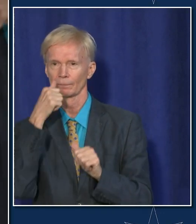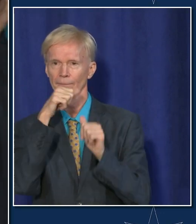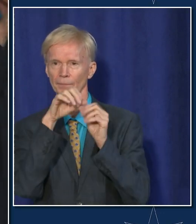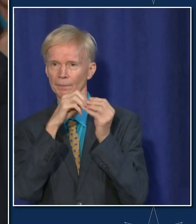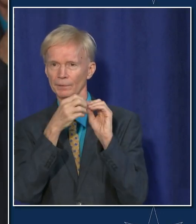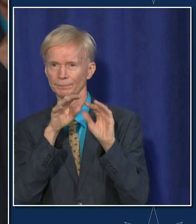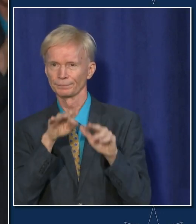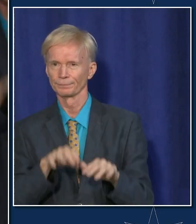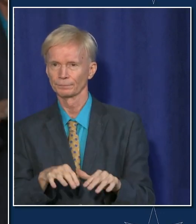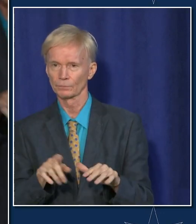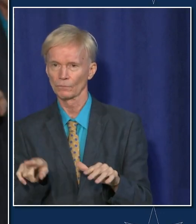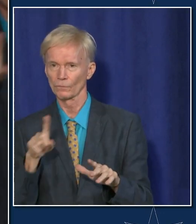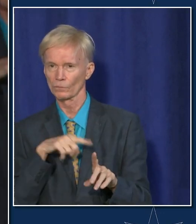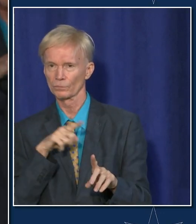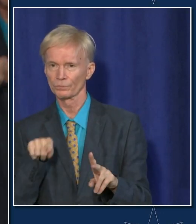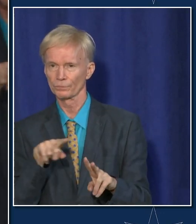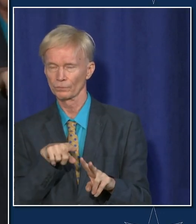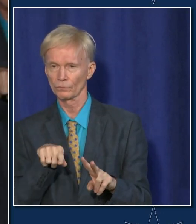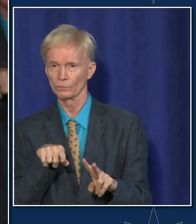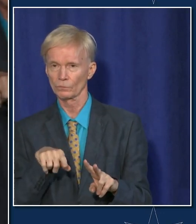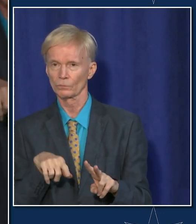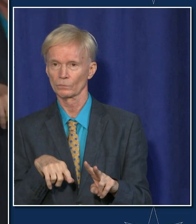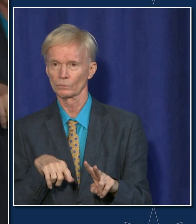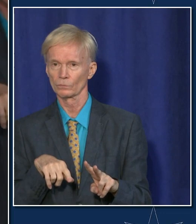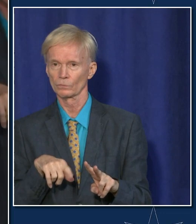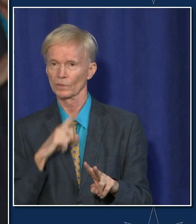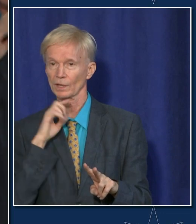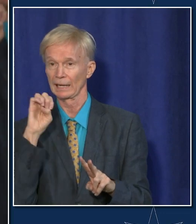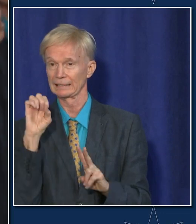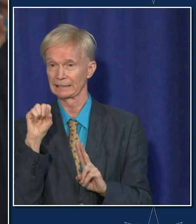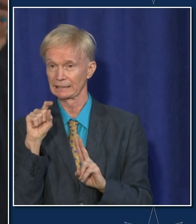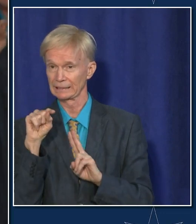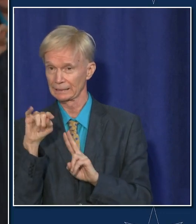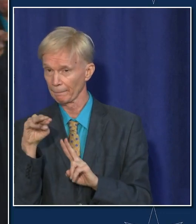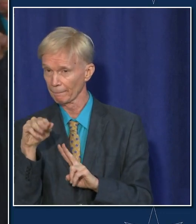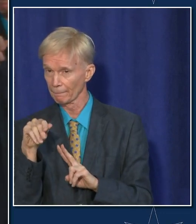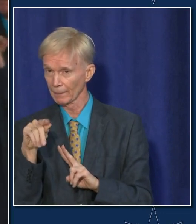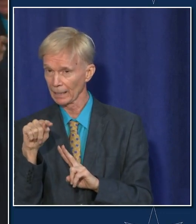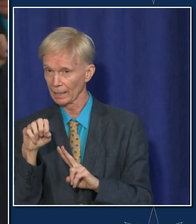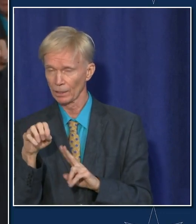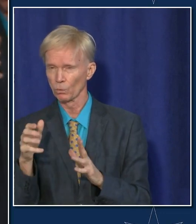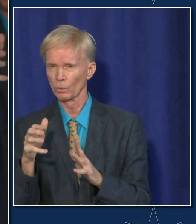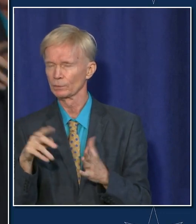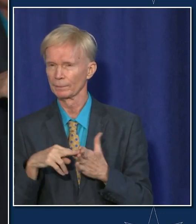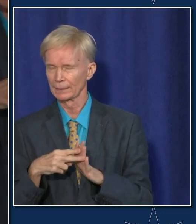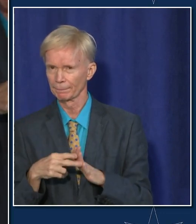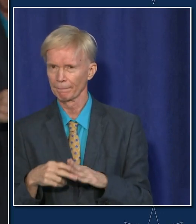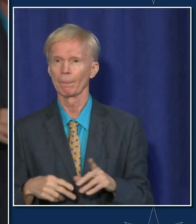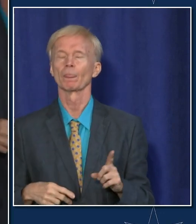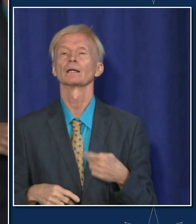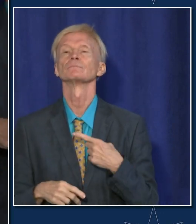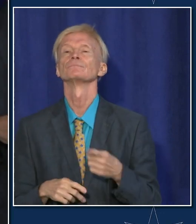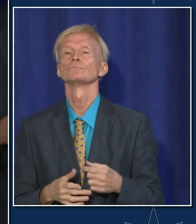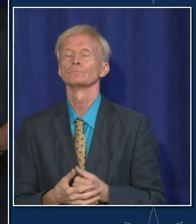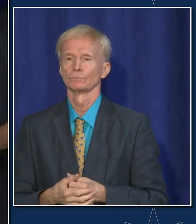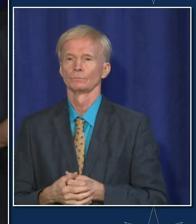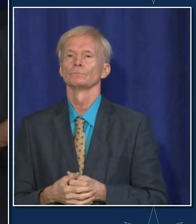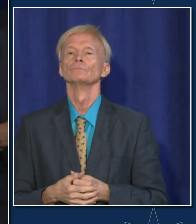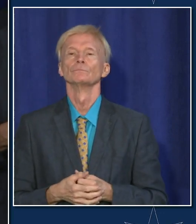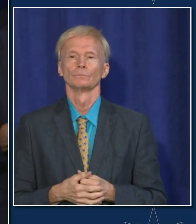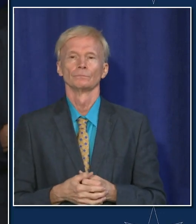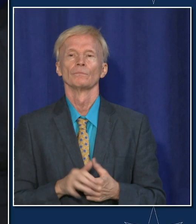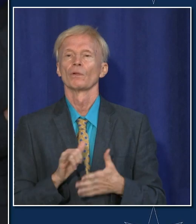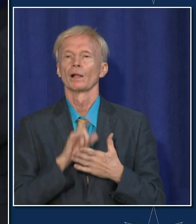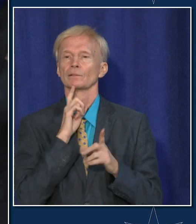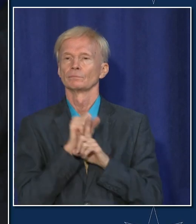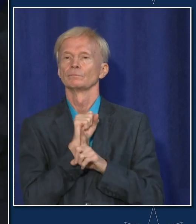number. okay. But Yeah. those two numbers, are those confirmed? You said estimate, but it didn't say estimate. Could you just clarify what you mean by estimate? Yeah, of course. Yeah. So those are